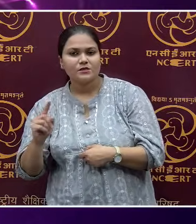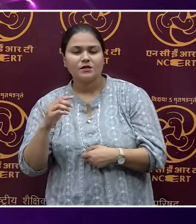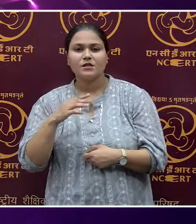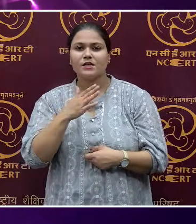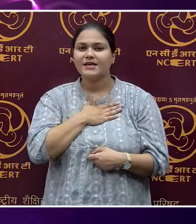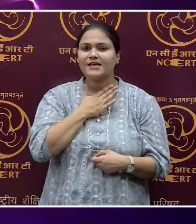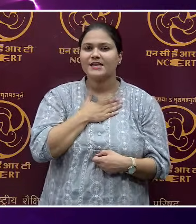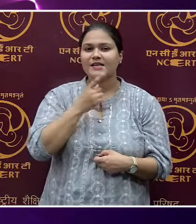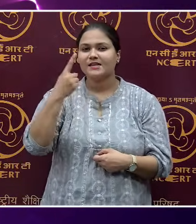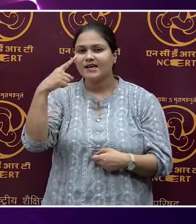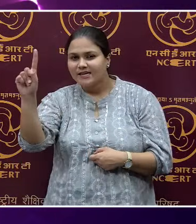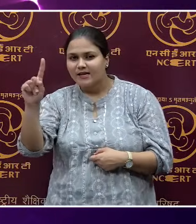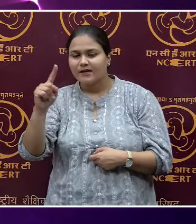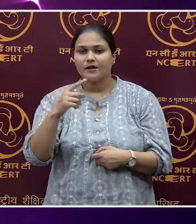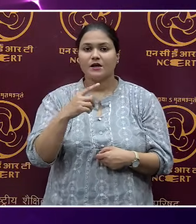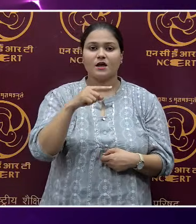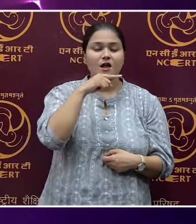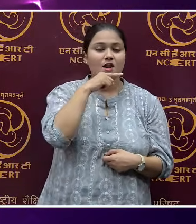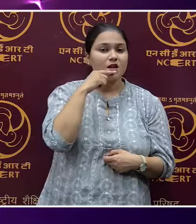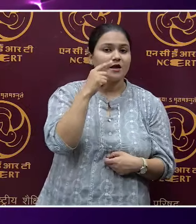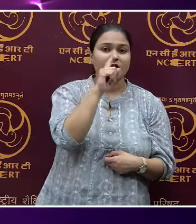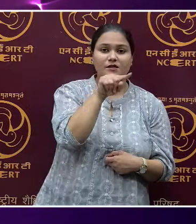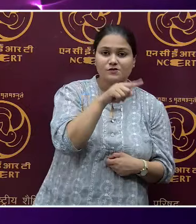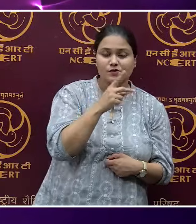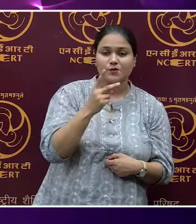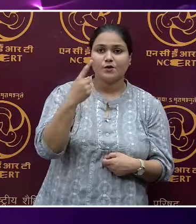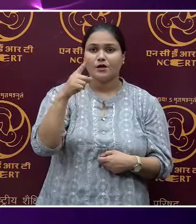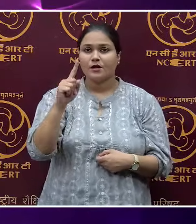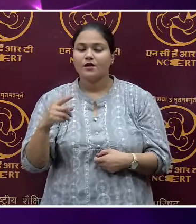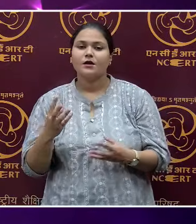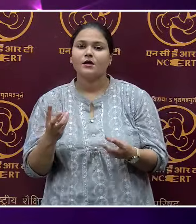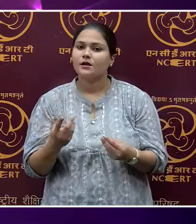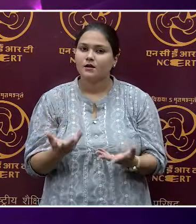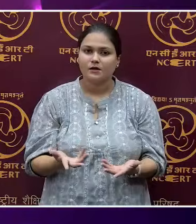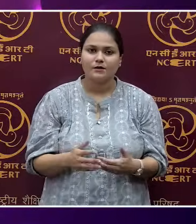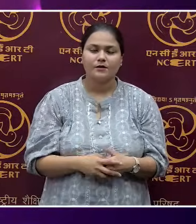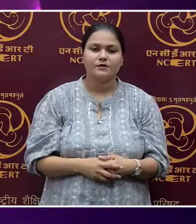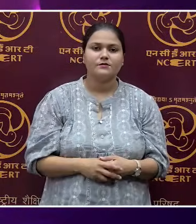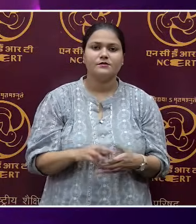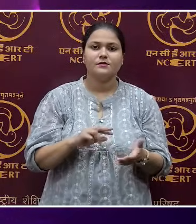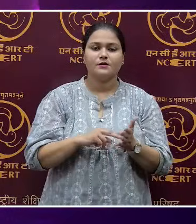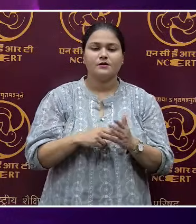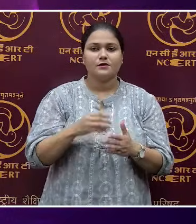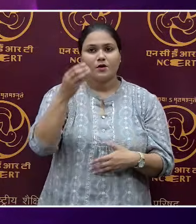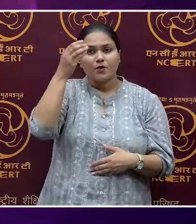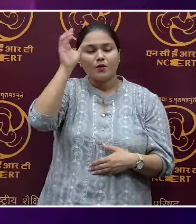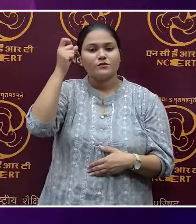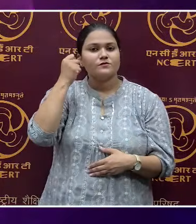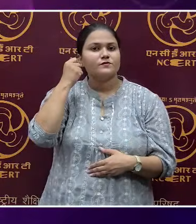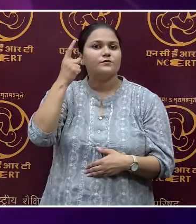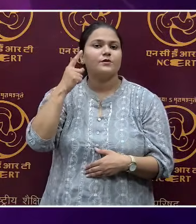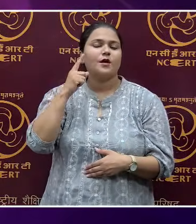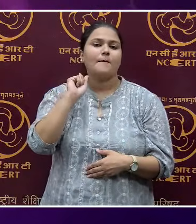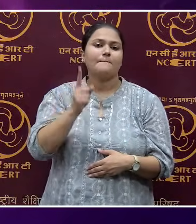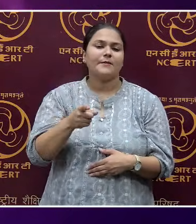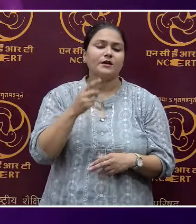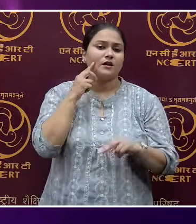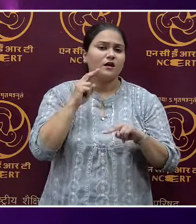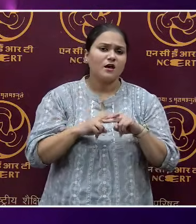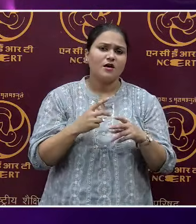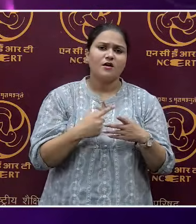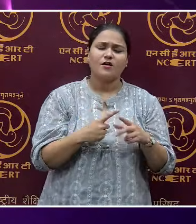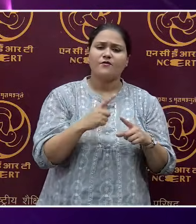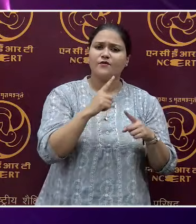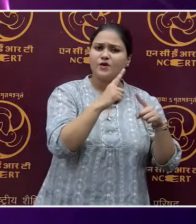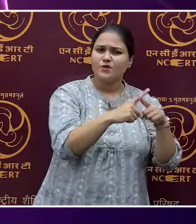there. So, well, the questions that I have attempted correctly, that simply means I have understood the concept. But what about the wrong questions? Am I